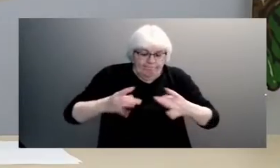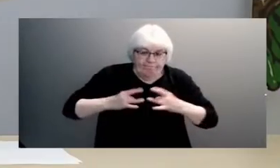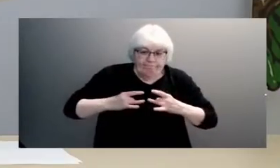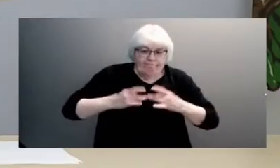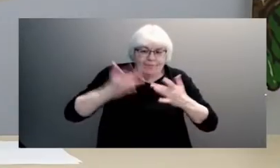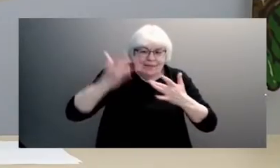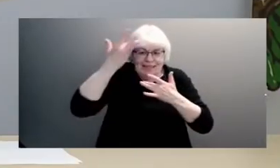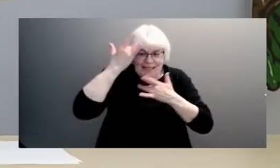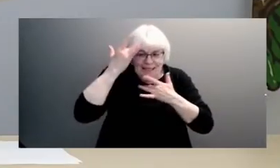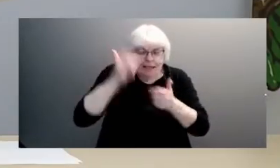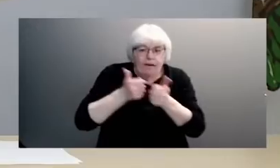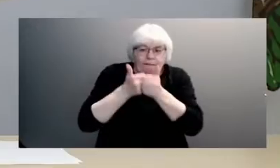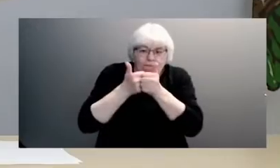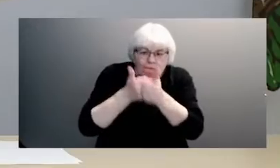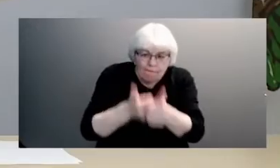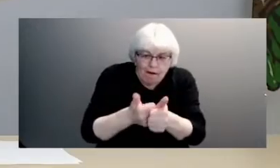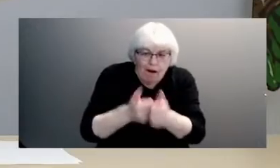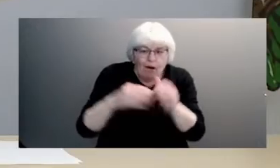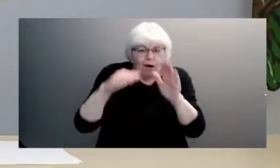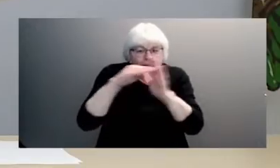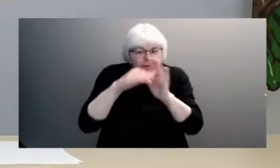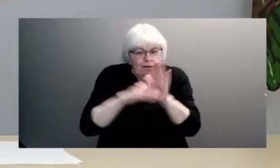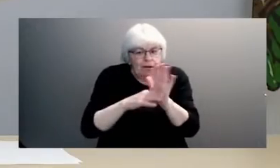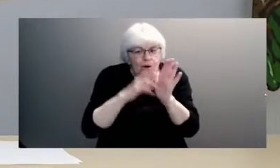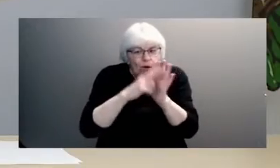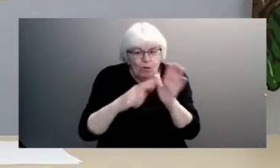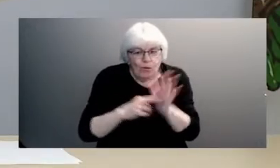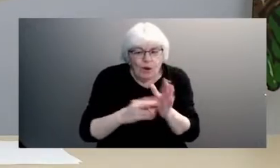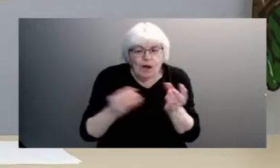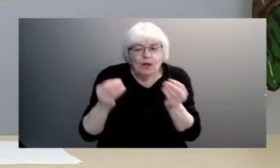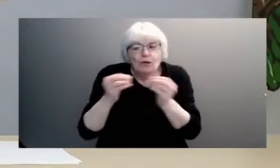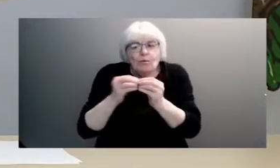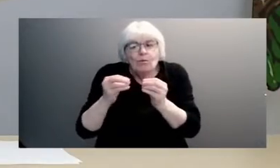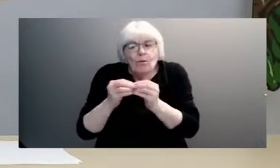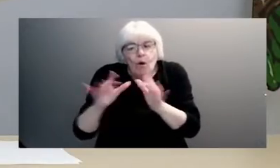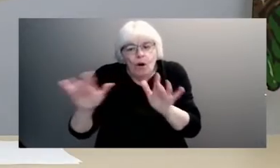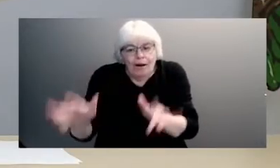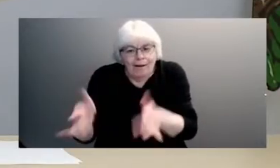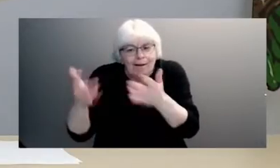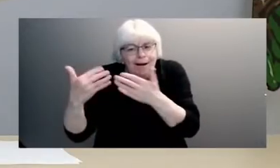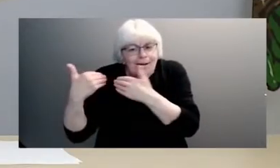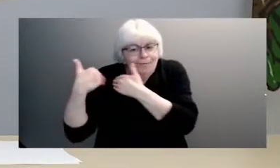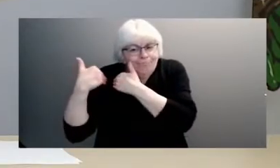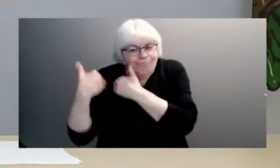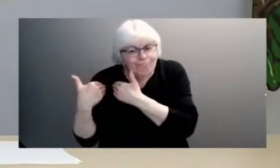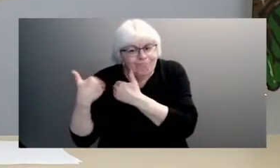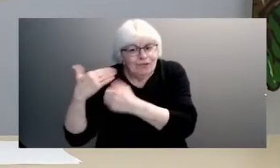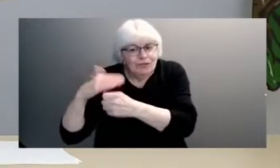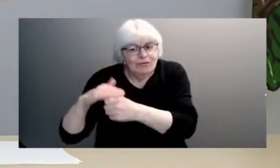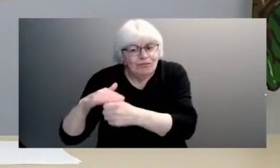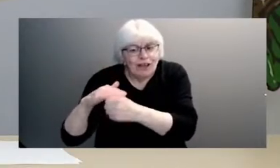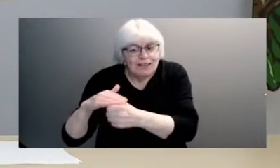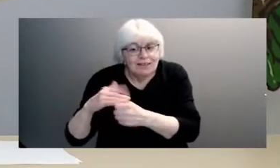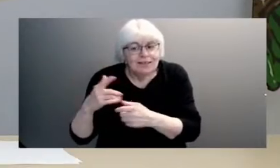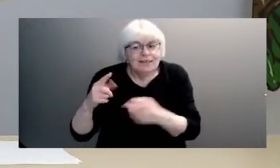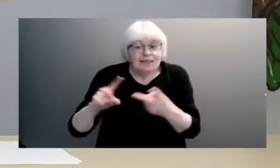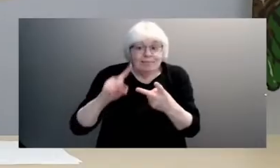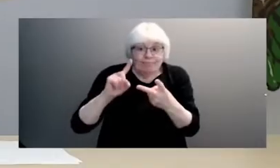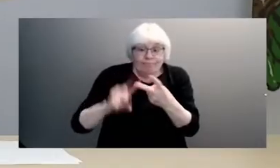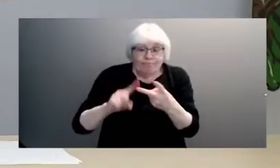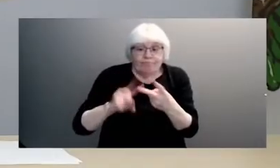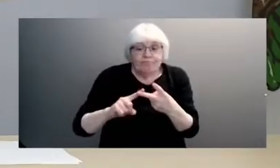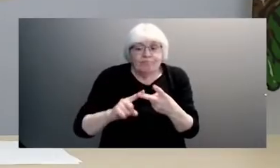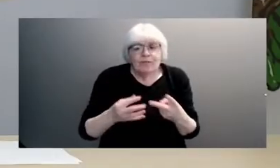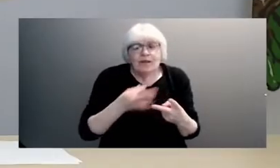do you see the at-home test kits playing? I know the opposition Greens put out a statement suggesting that if there was better access to the